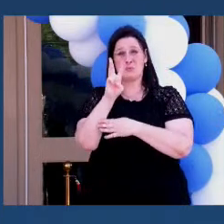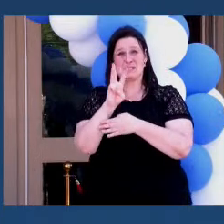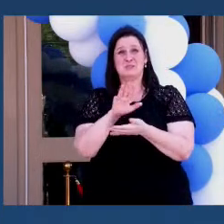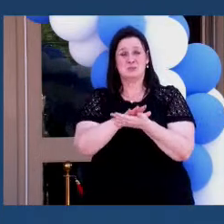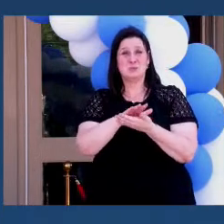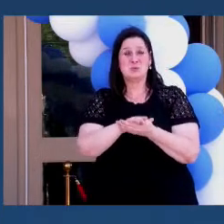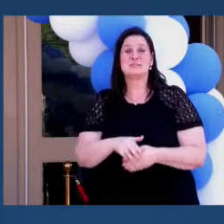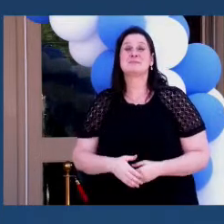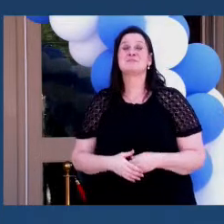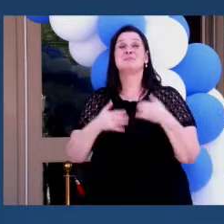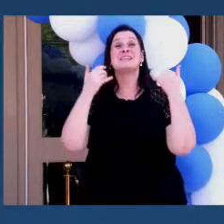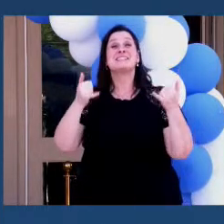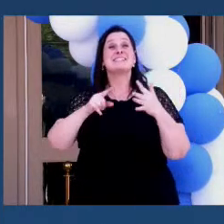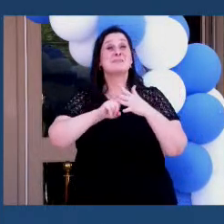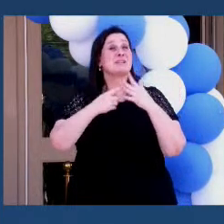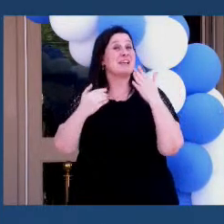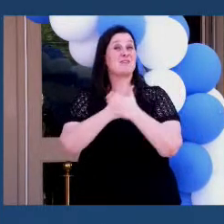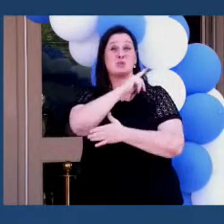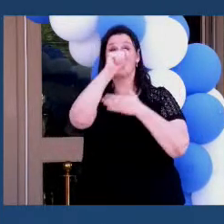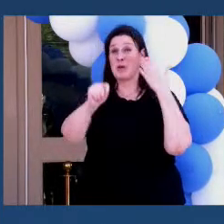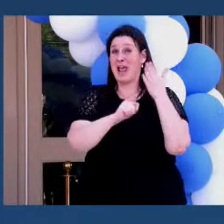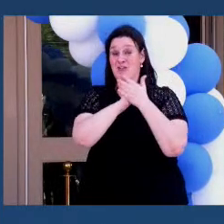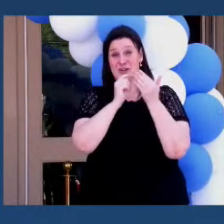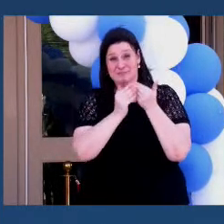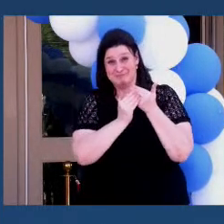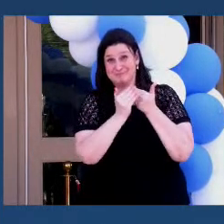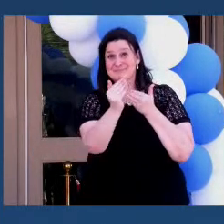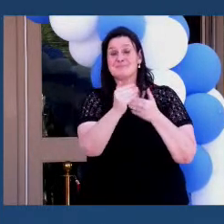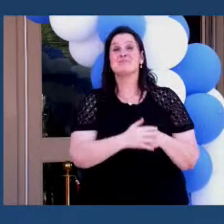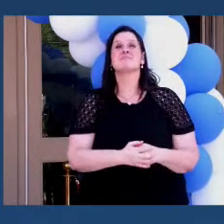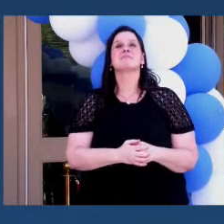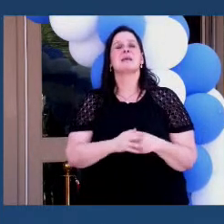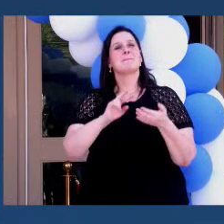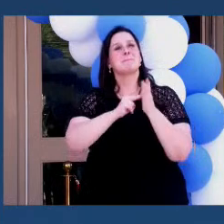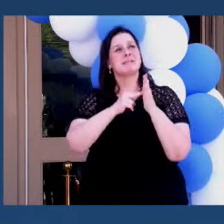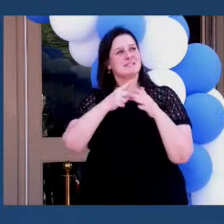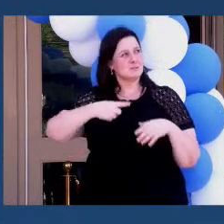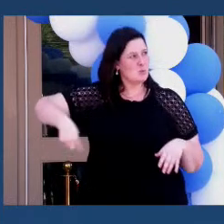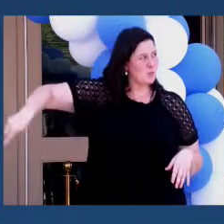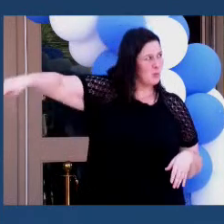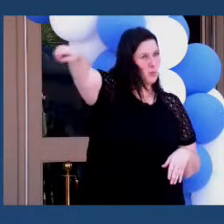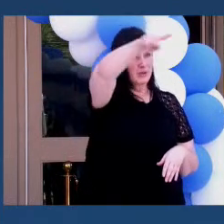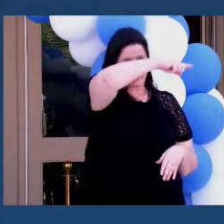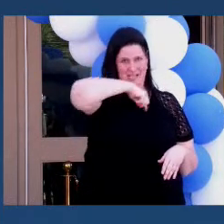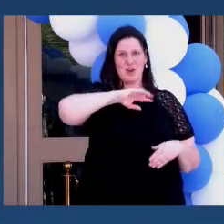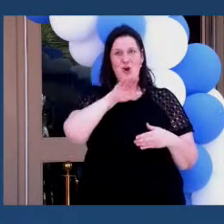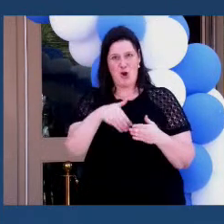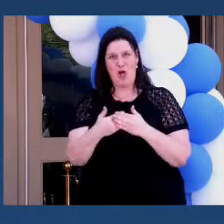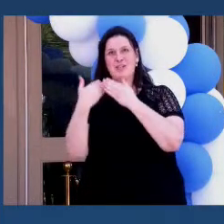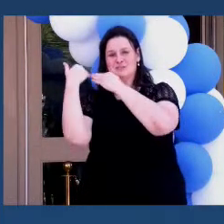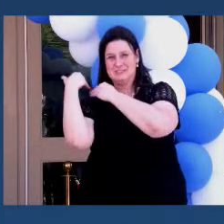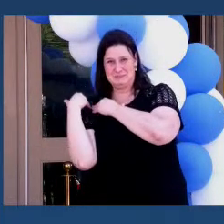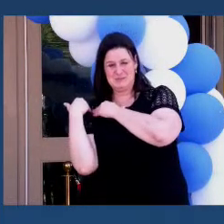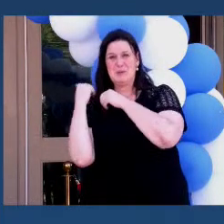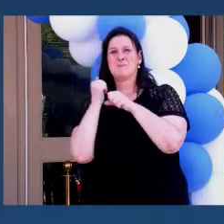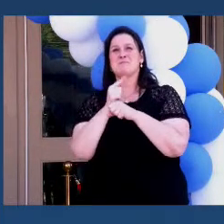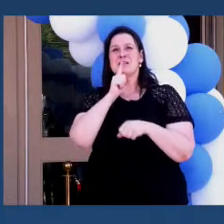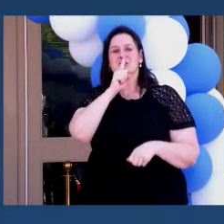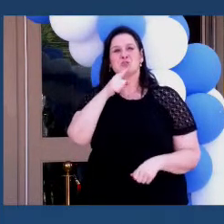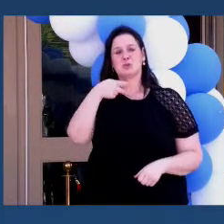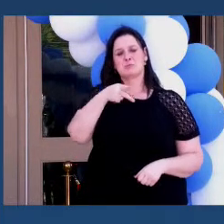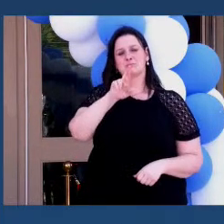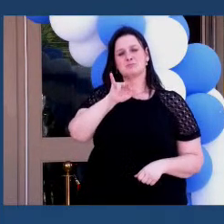the beginning of a new era, and with that comes a collective responsibility to ensure that Pritchett